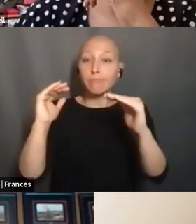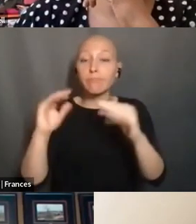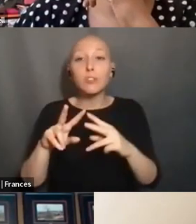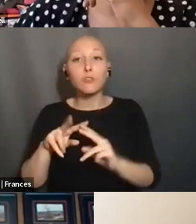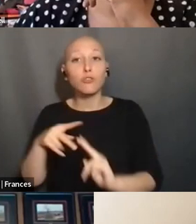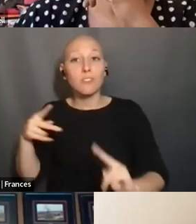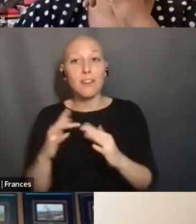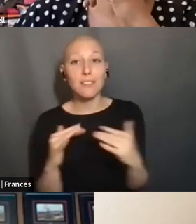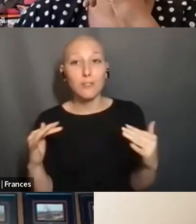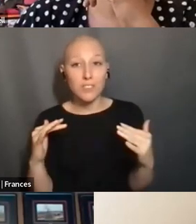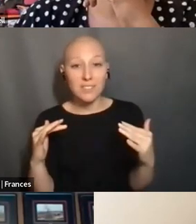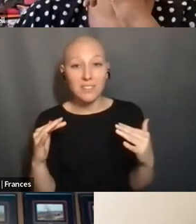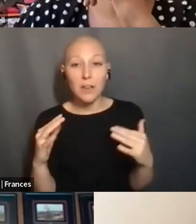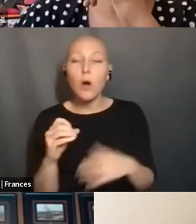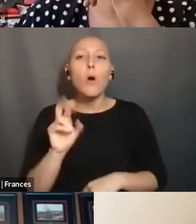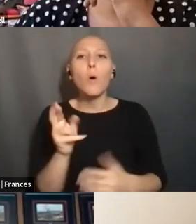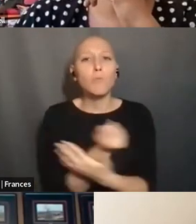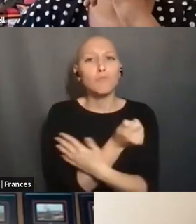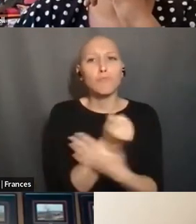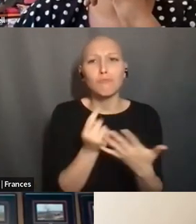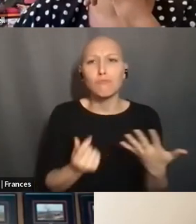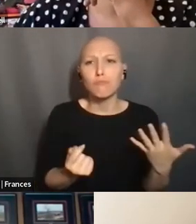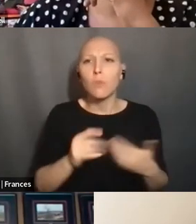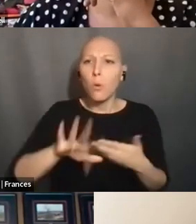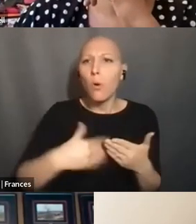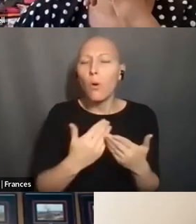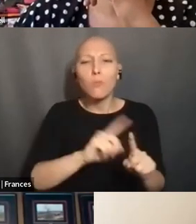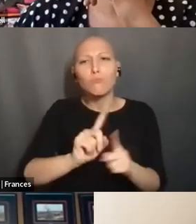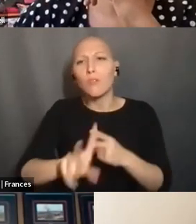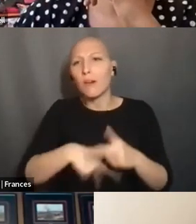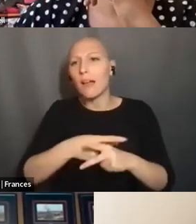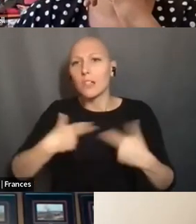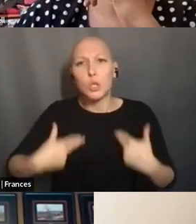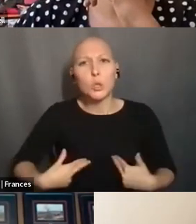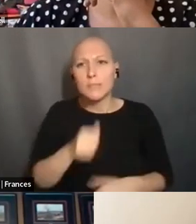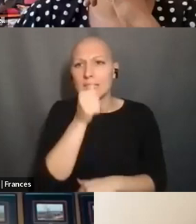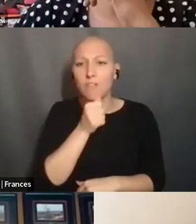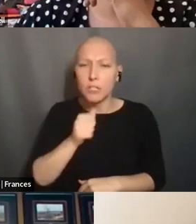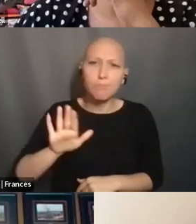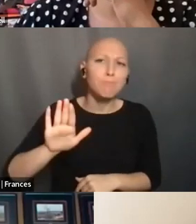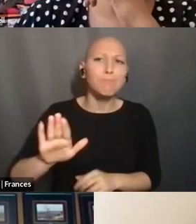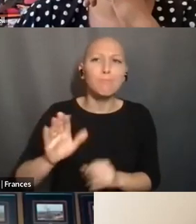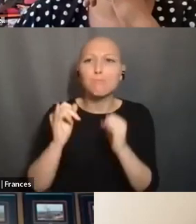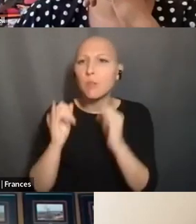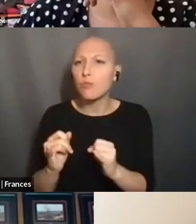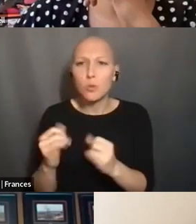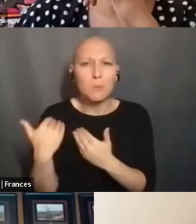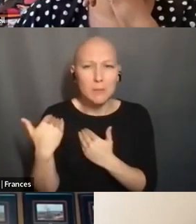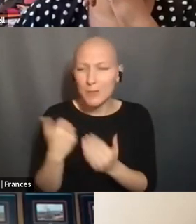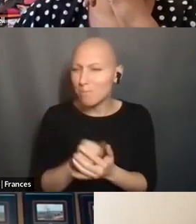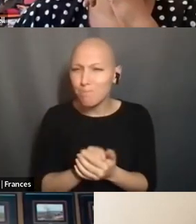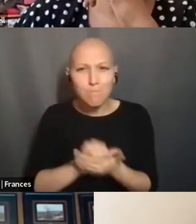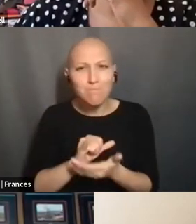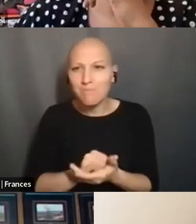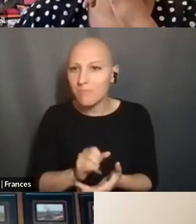or eliminating all forms of human suffering. So when I look today at what it means to be pregnant with all these